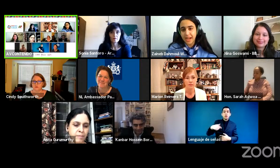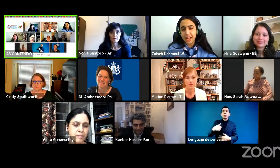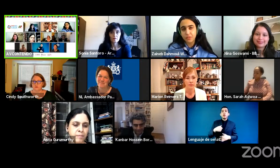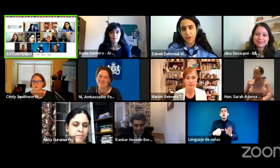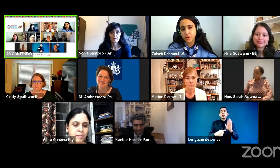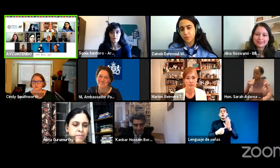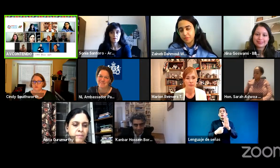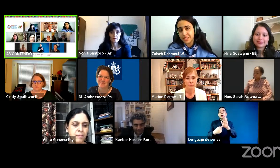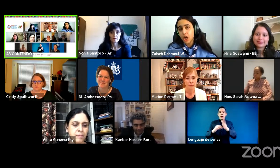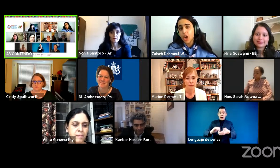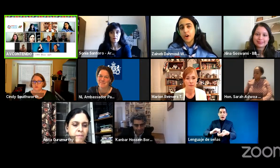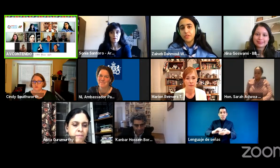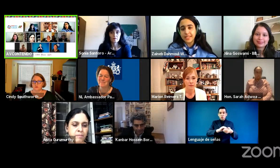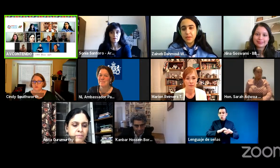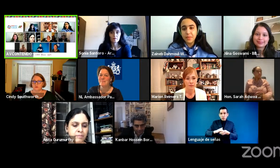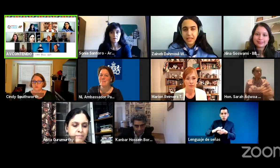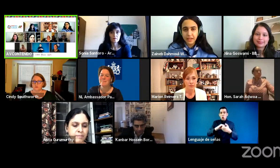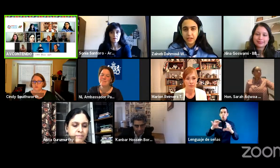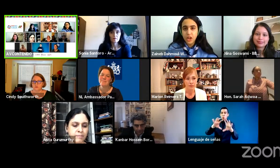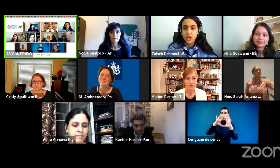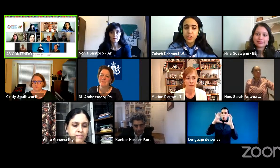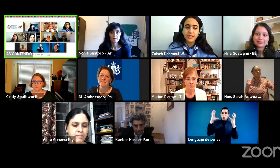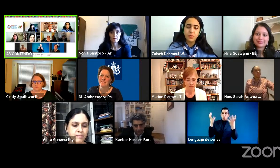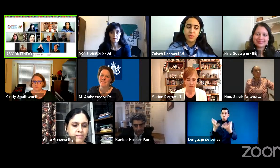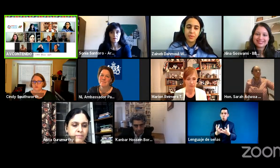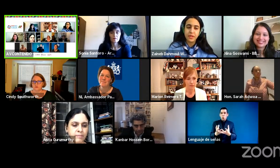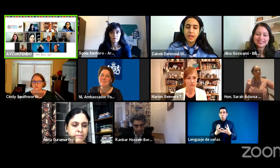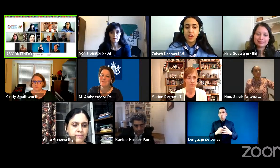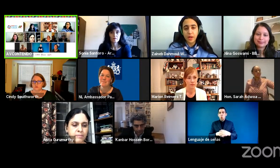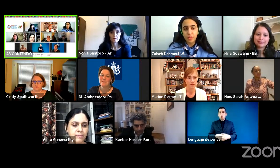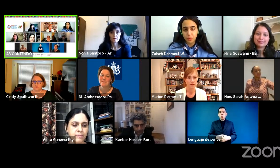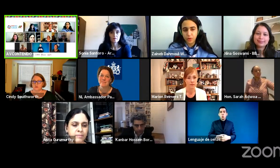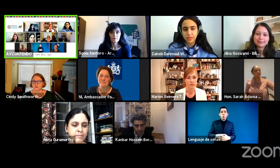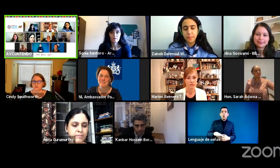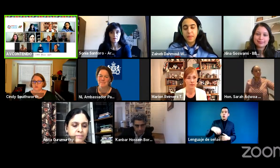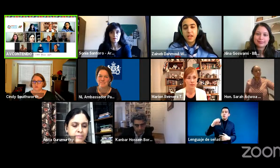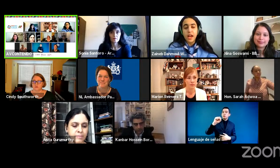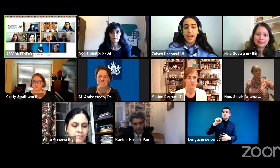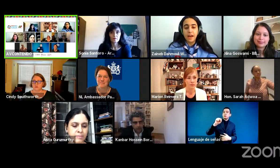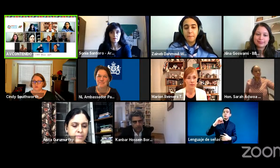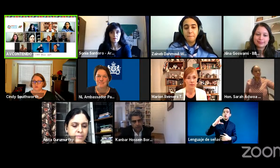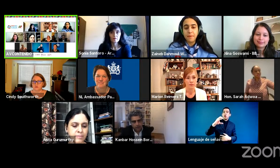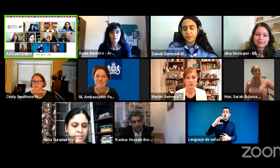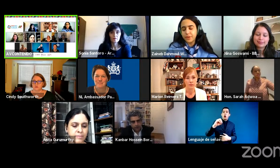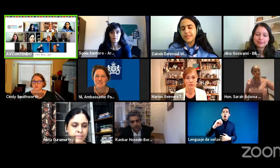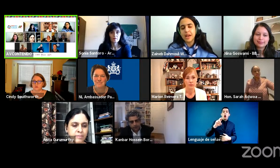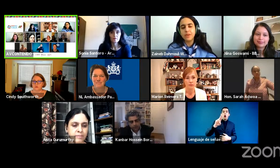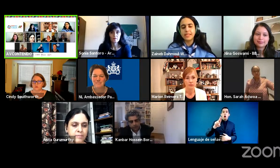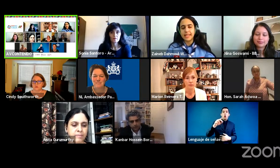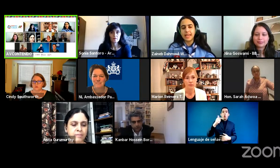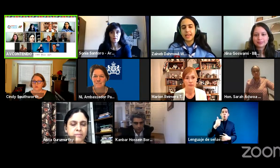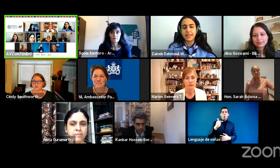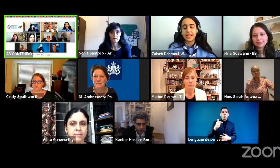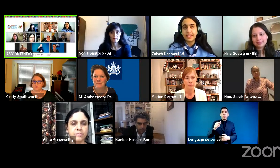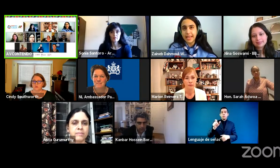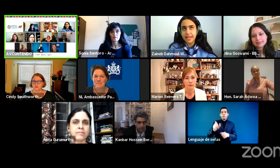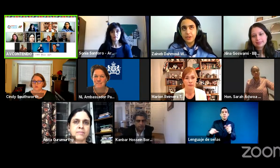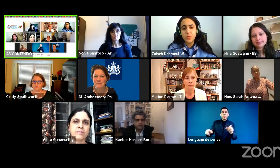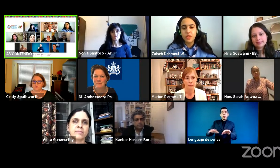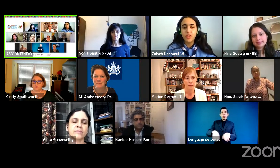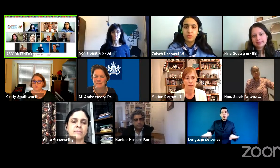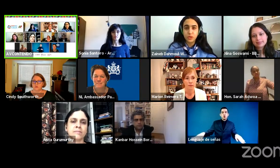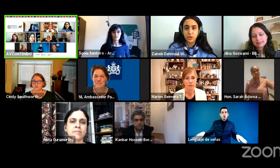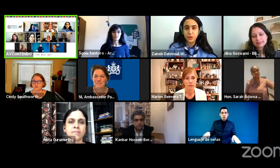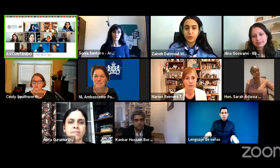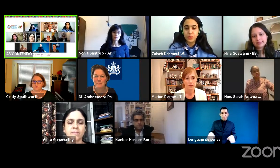speak on behalf of our movement of 10 million girls and women around the world. First, I want to say that I